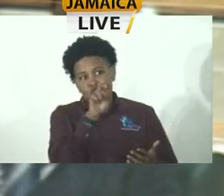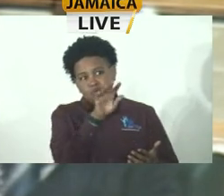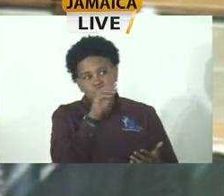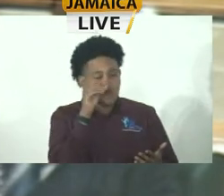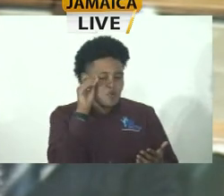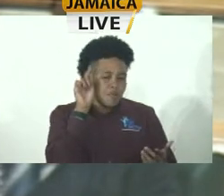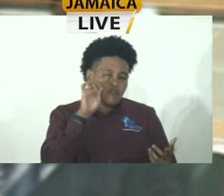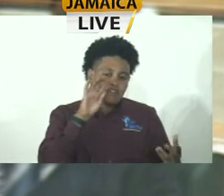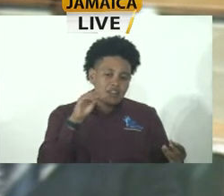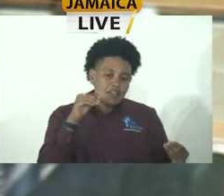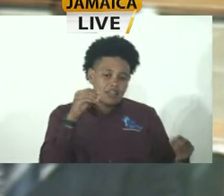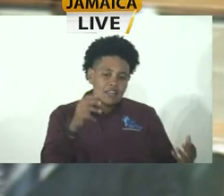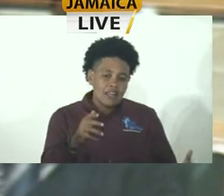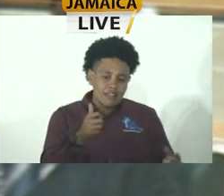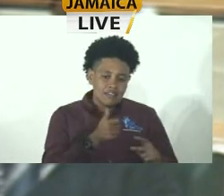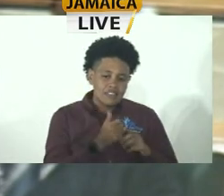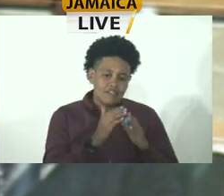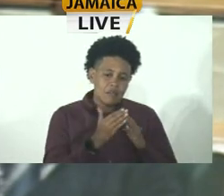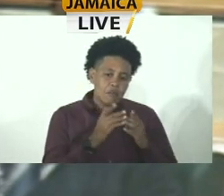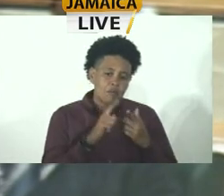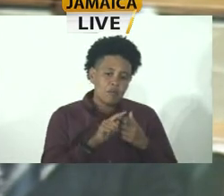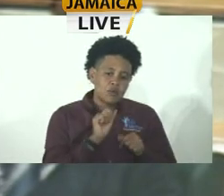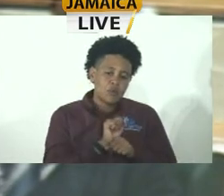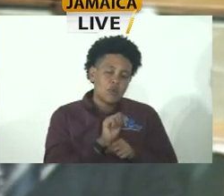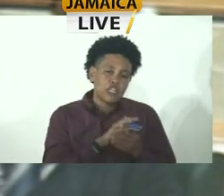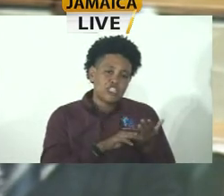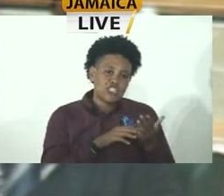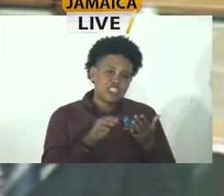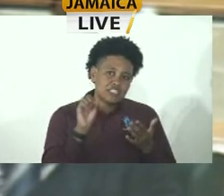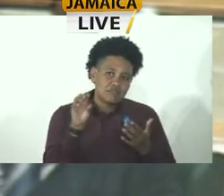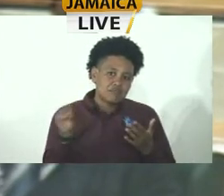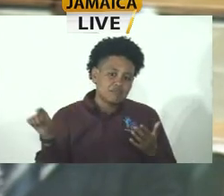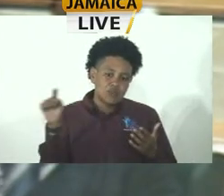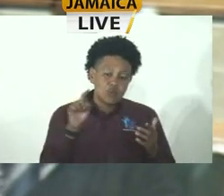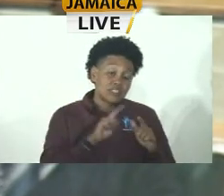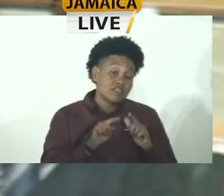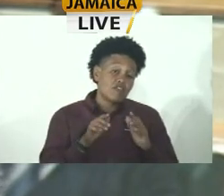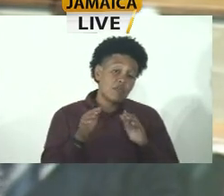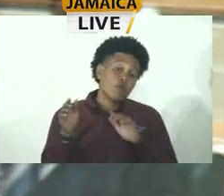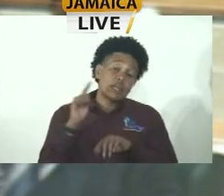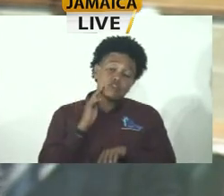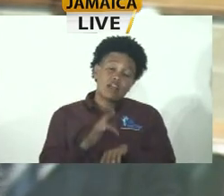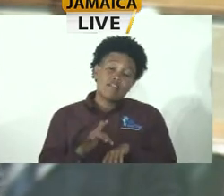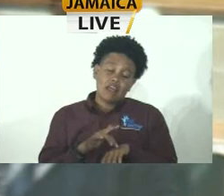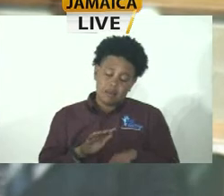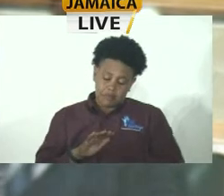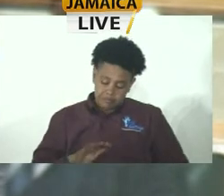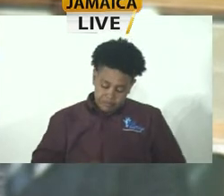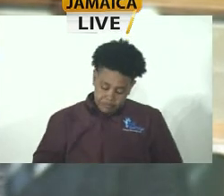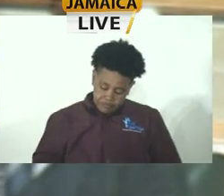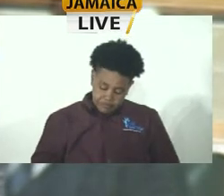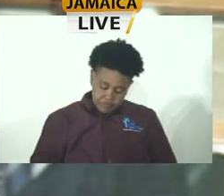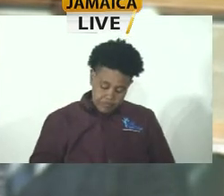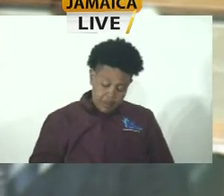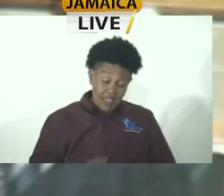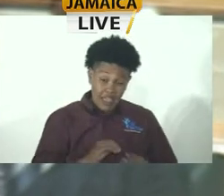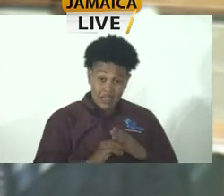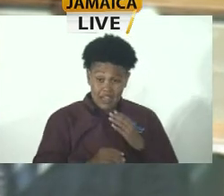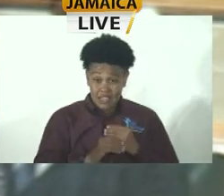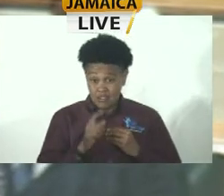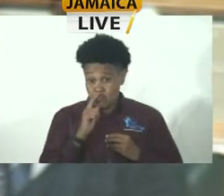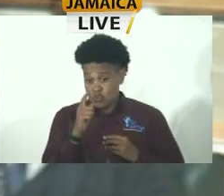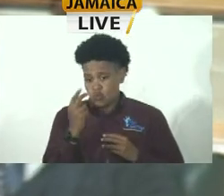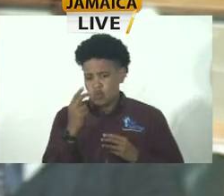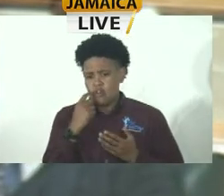deliver the books and the worksheets those are the modalities that are in use so let me again use this opportunity to